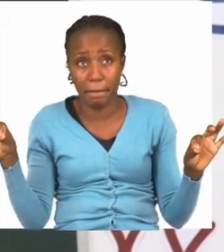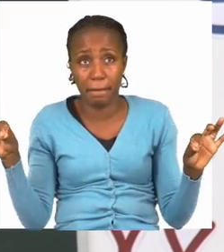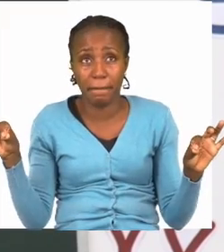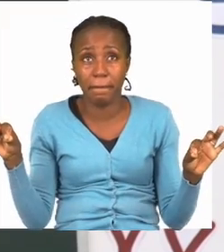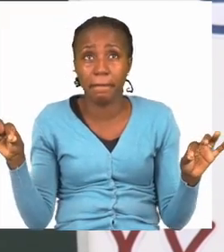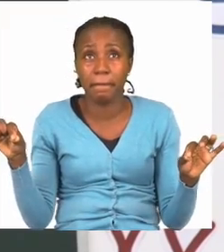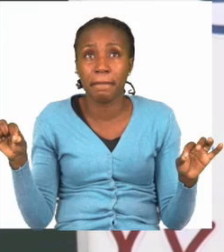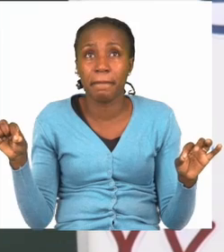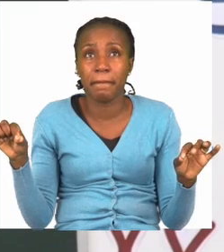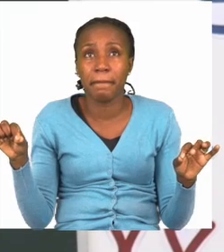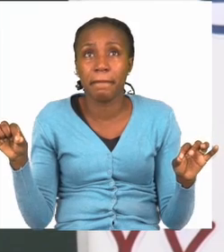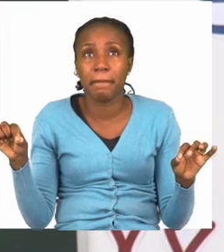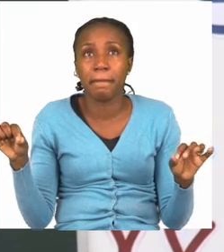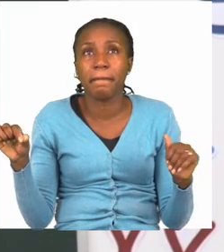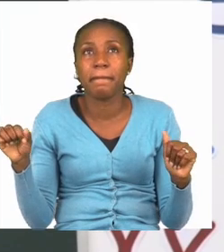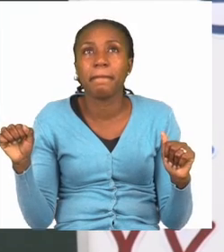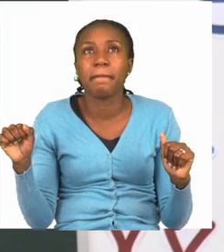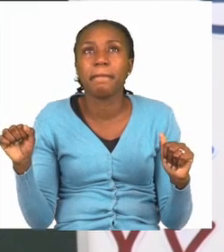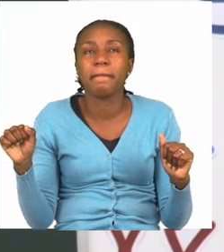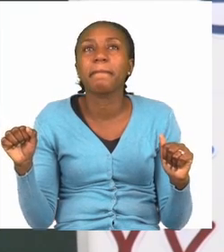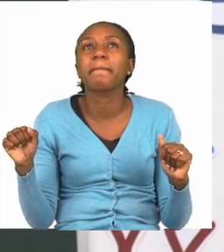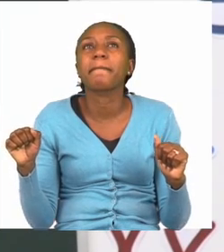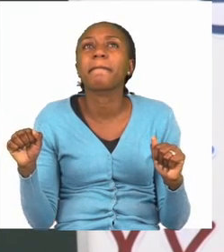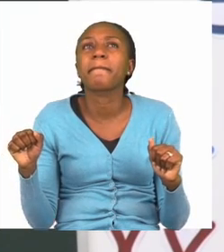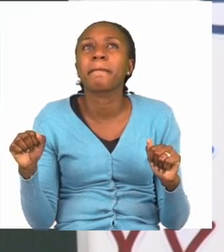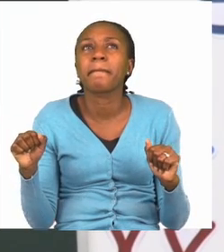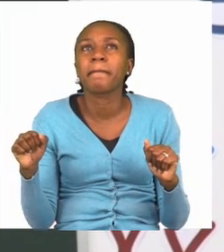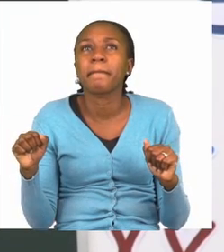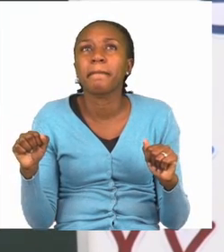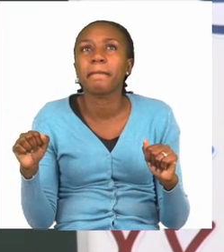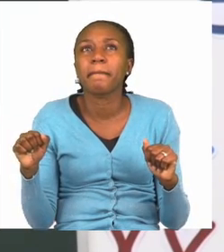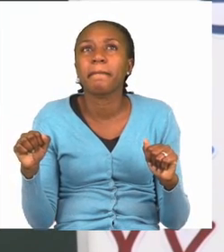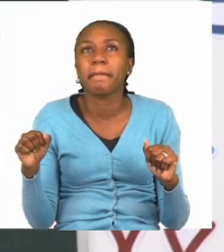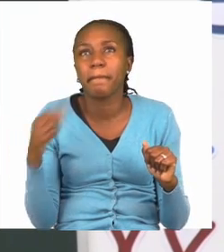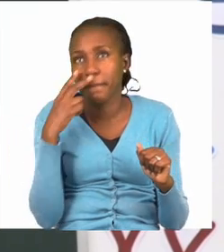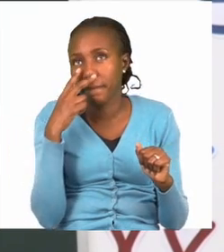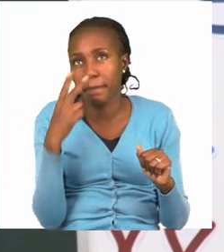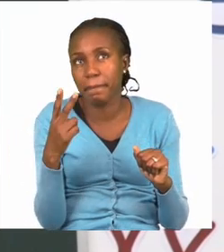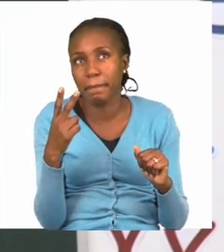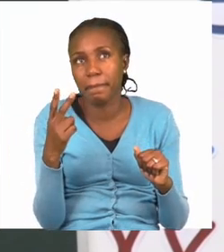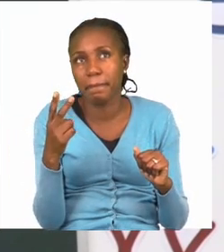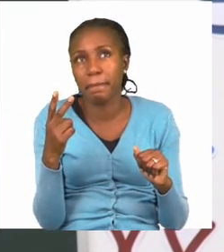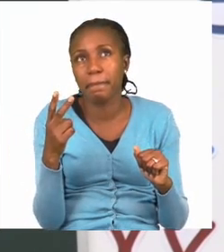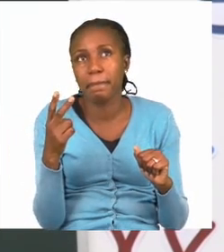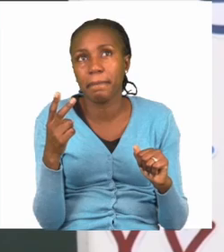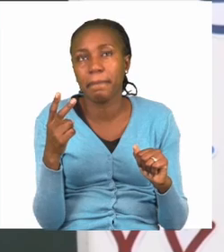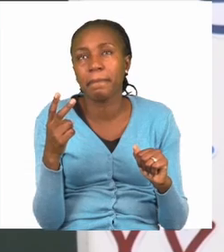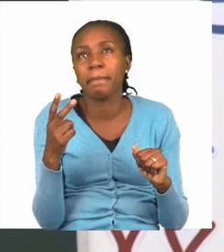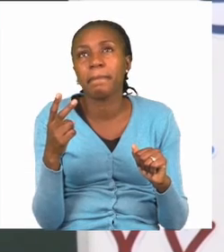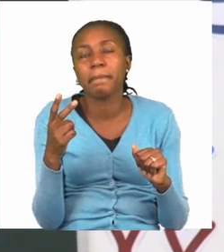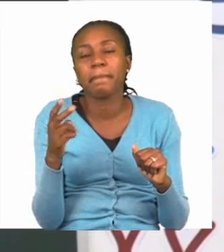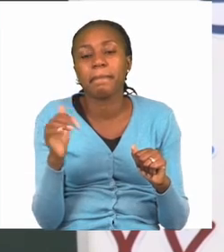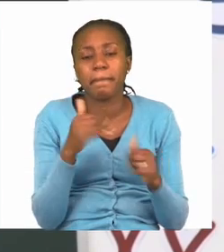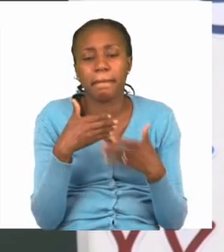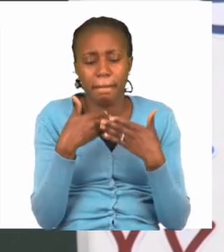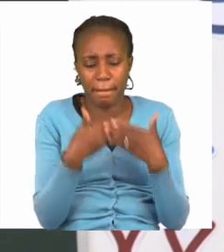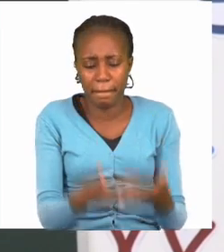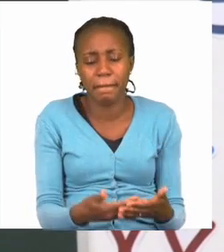a lighter. So here I want us to look at which object